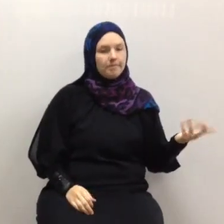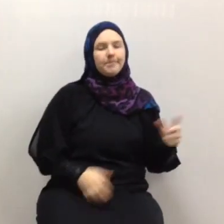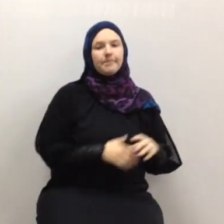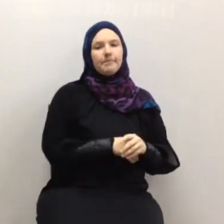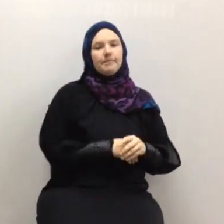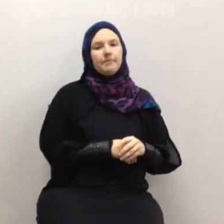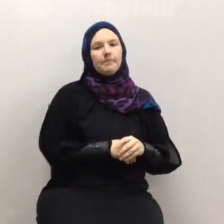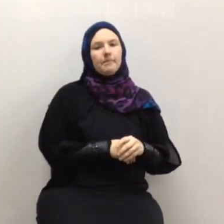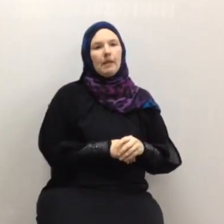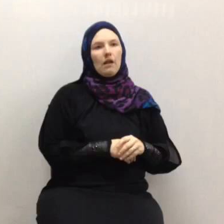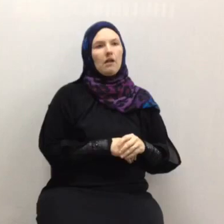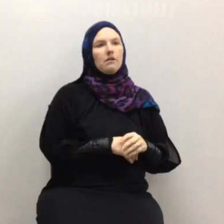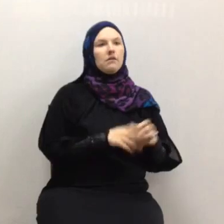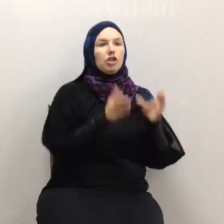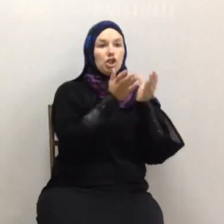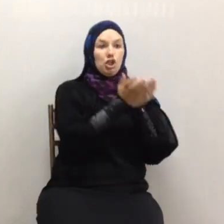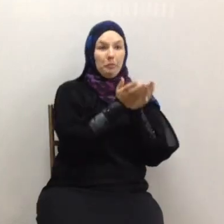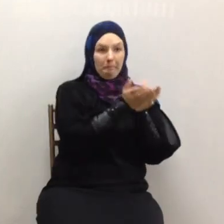direction.